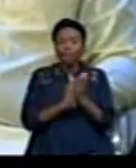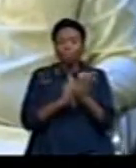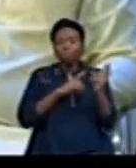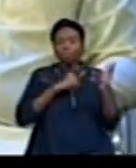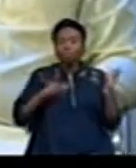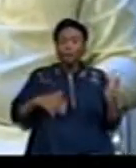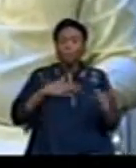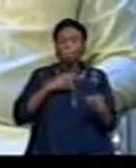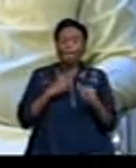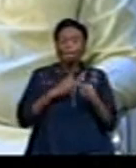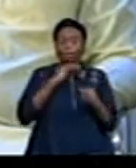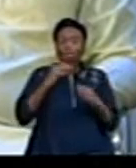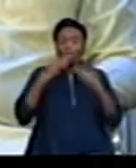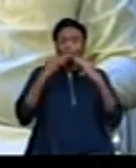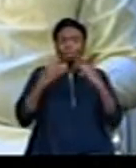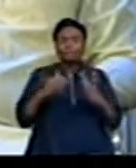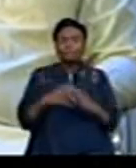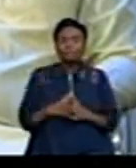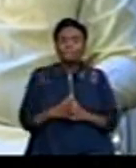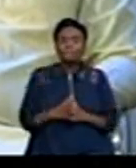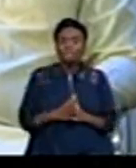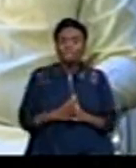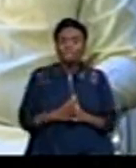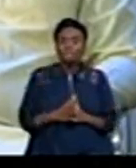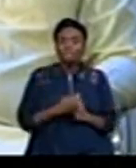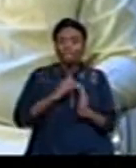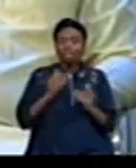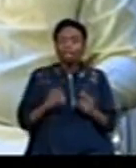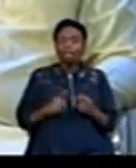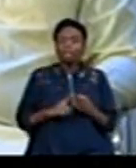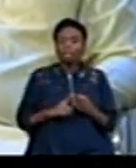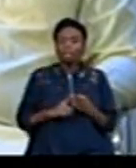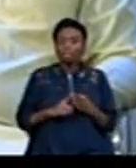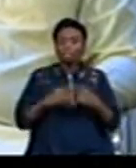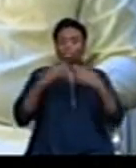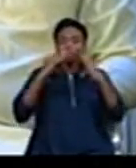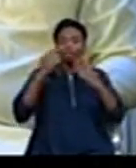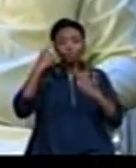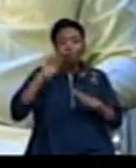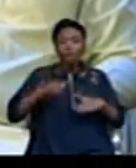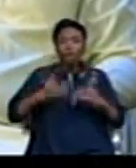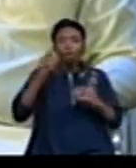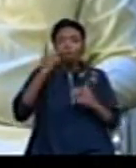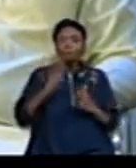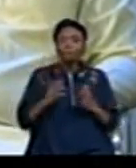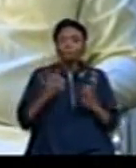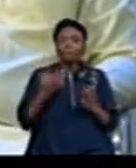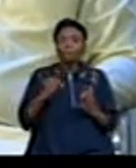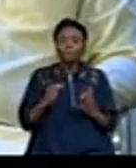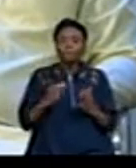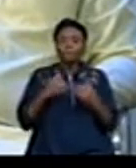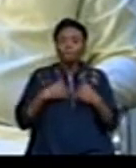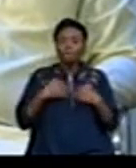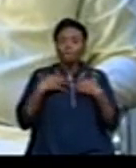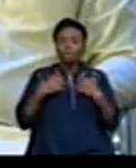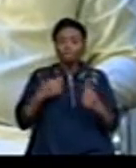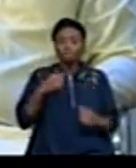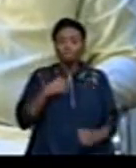My name is Thank God. I want to thank God for how God has healed me. I'm no longer a madman